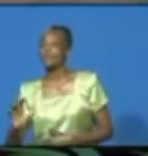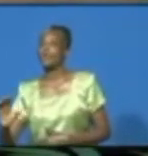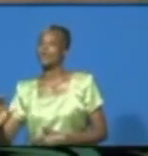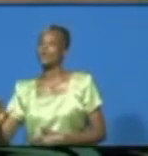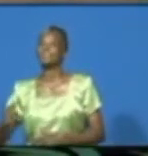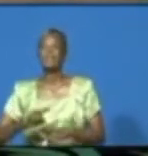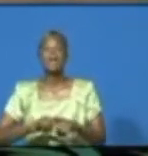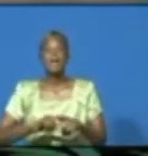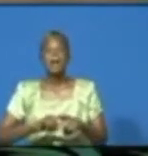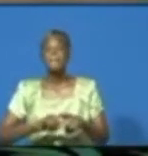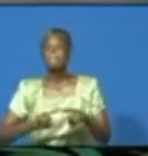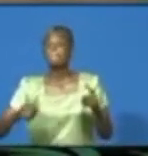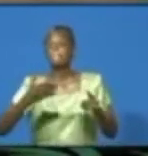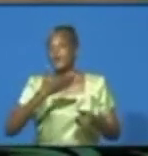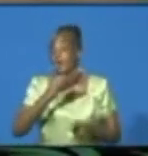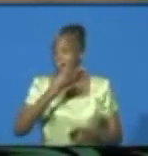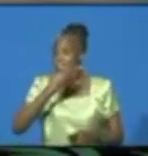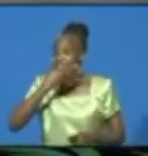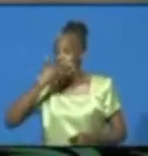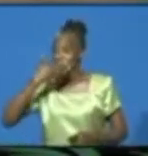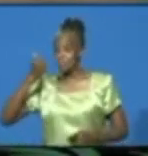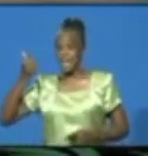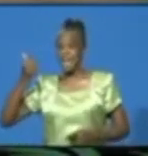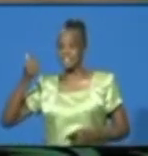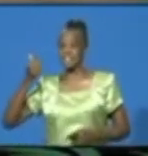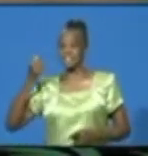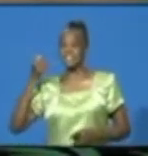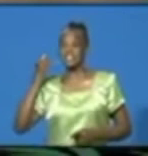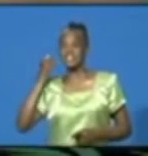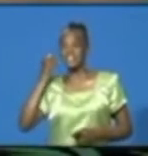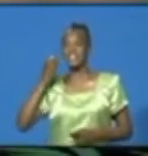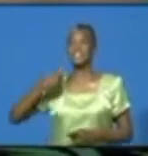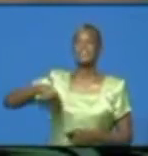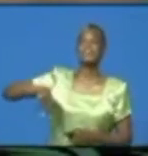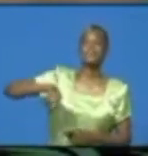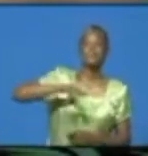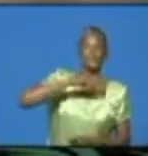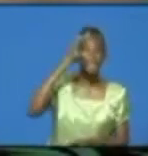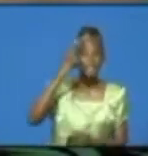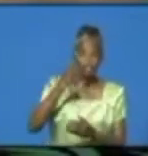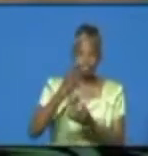But it's best if we trust and obey. Go to